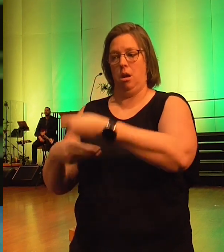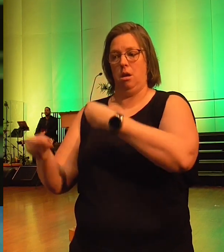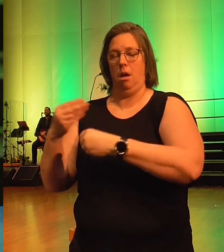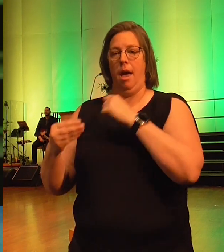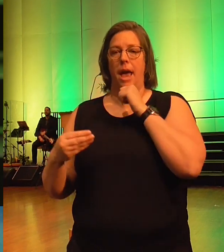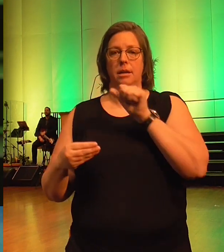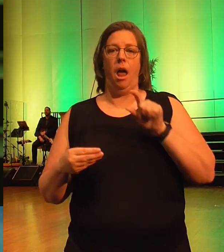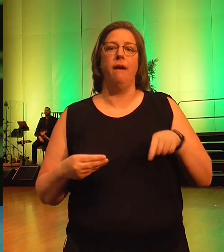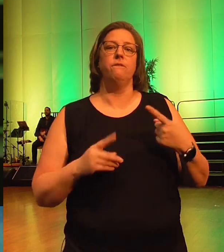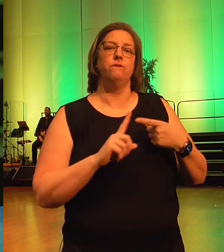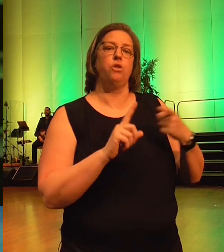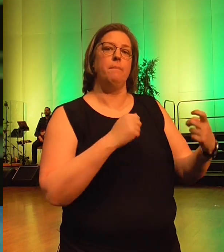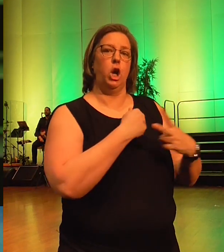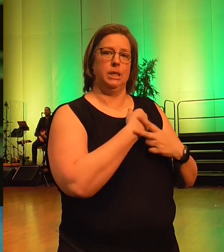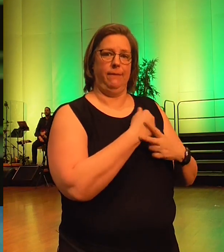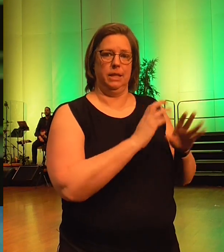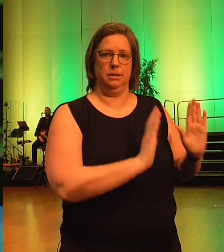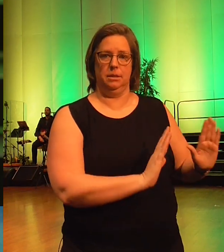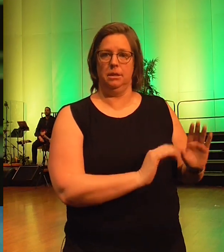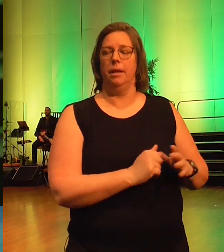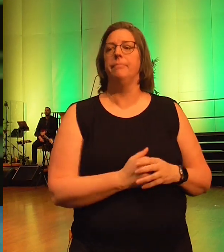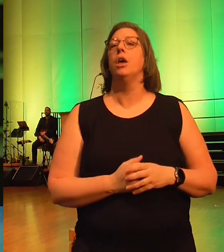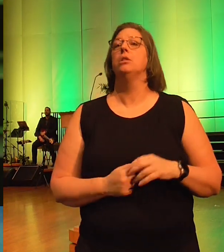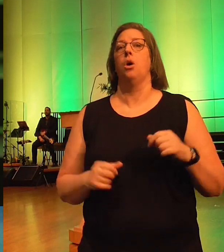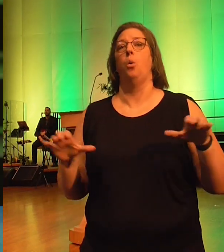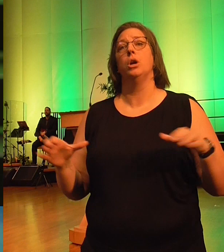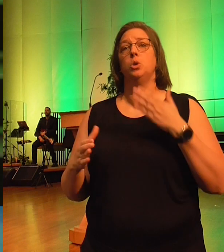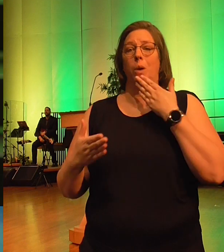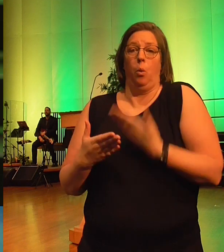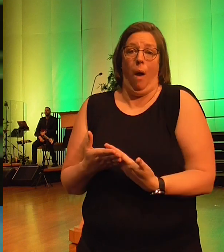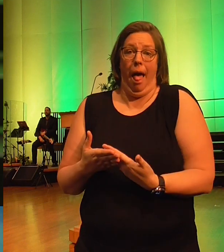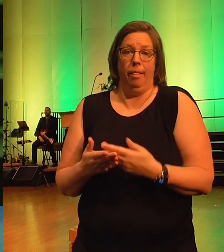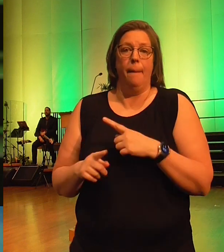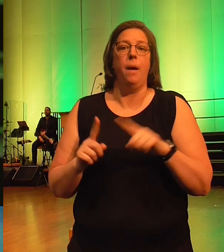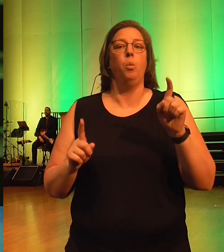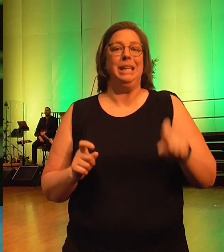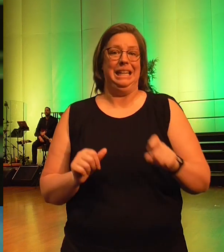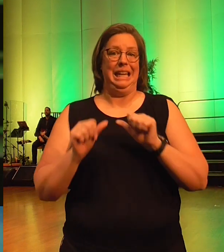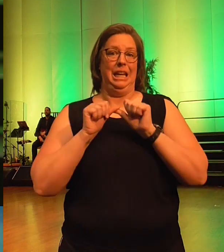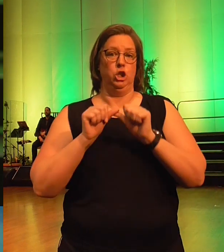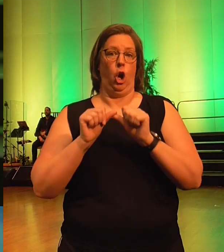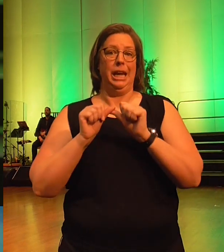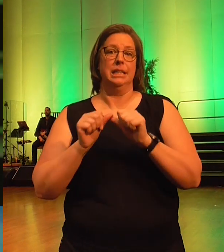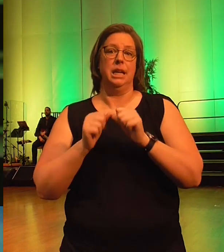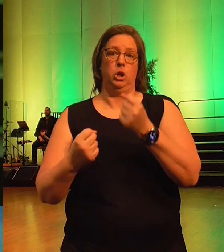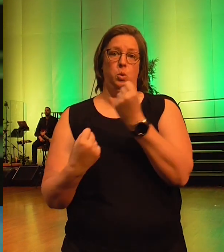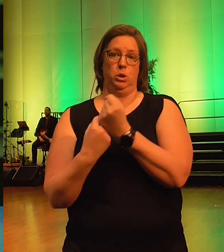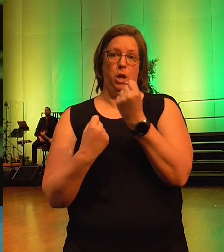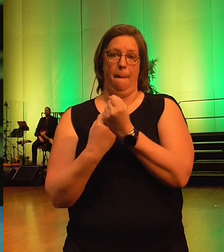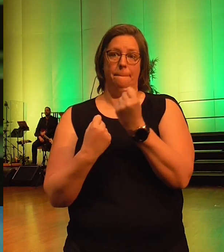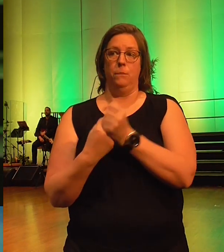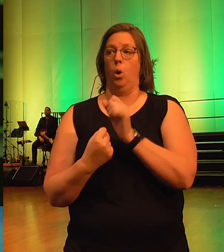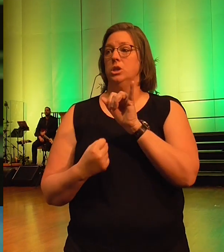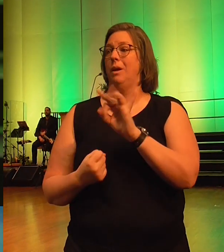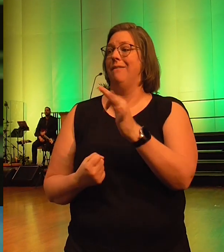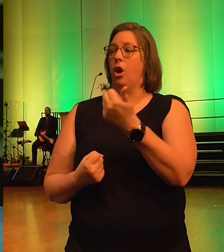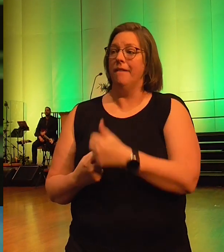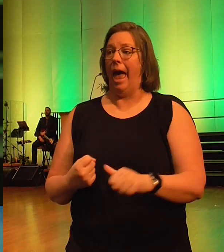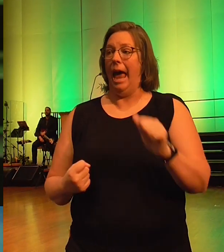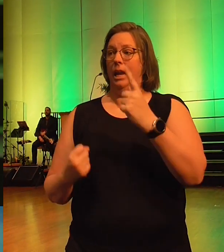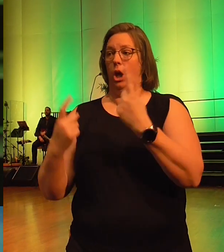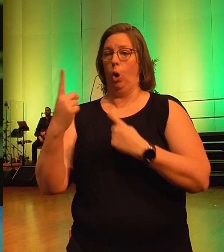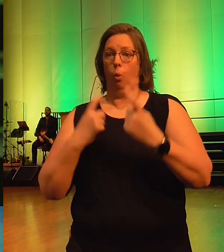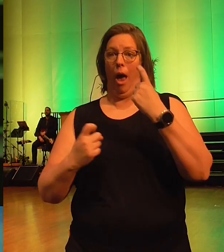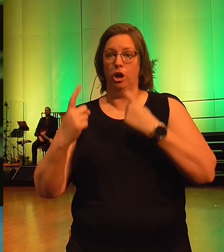right? So we are doing well, and we need your continued support. And if you have any questions, I'll be